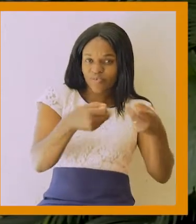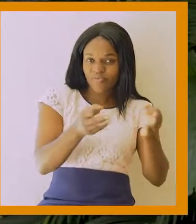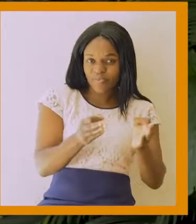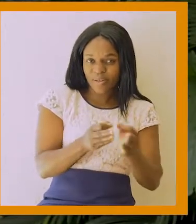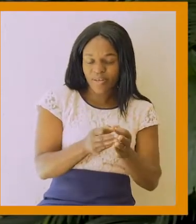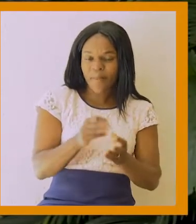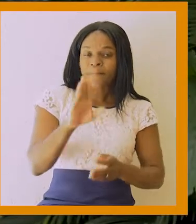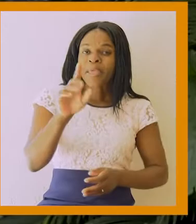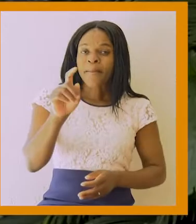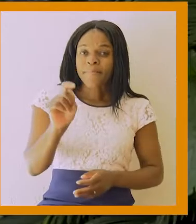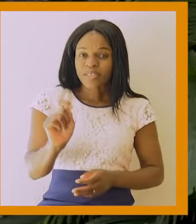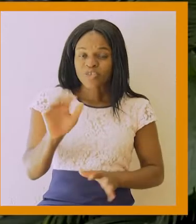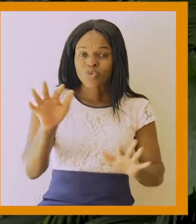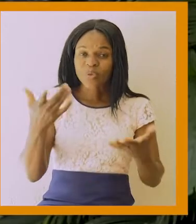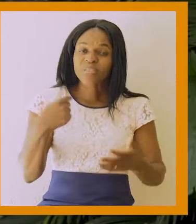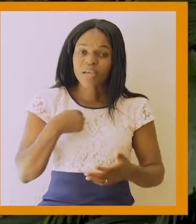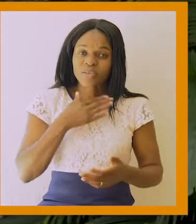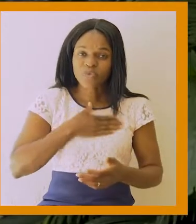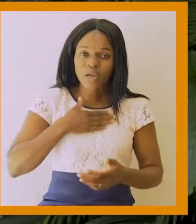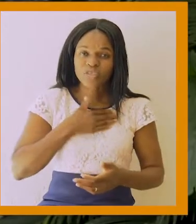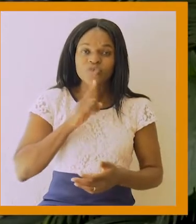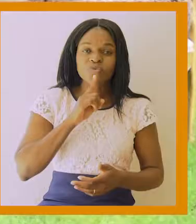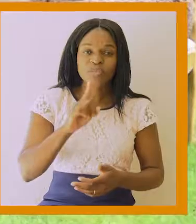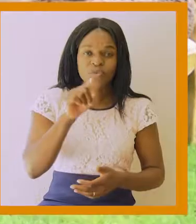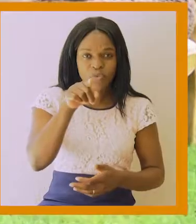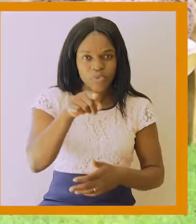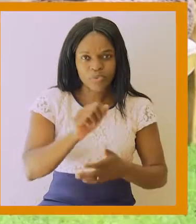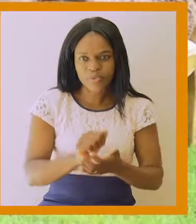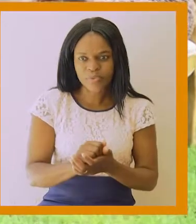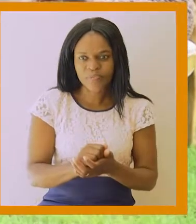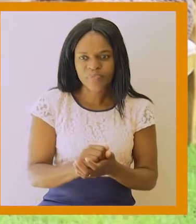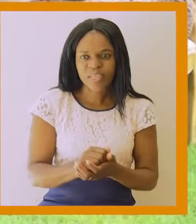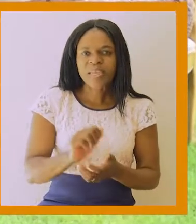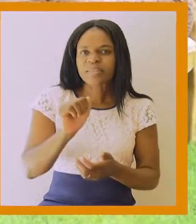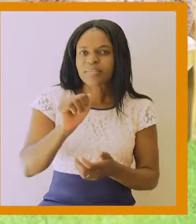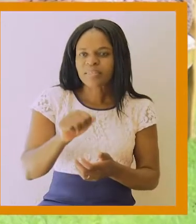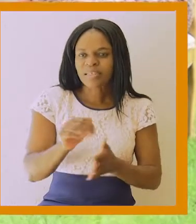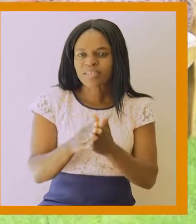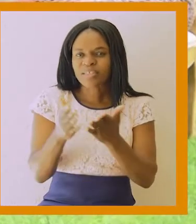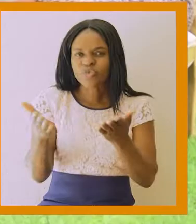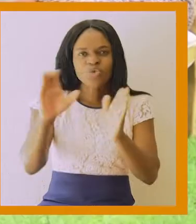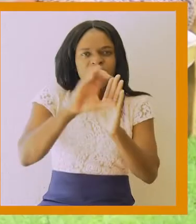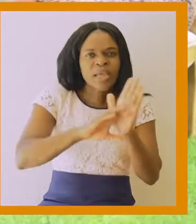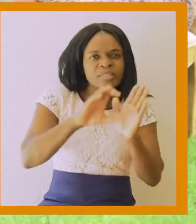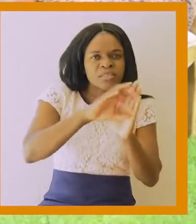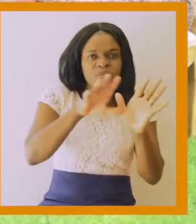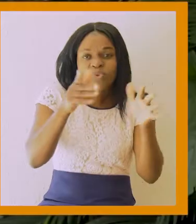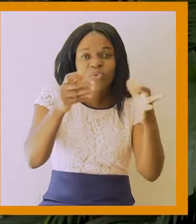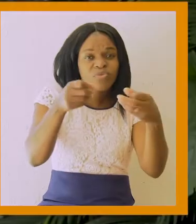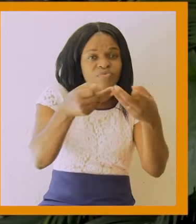what we want to say to the communities that hakuna mtu nusina nyoka. There is no institution, there's no country,